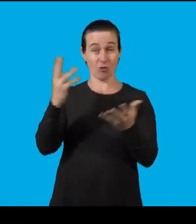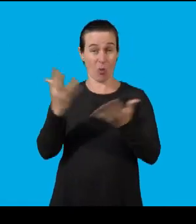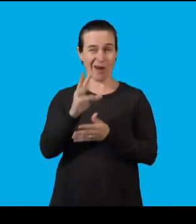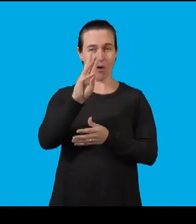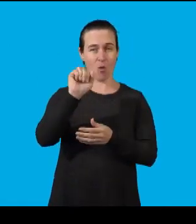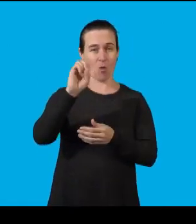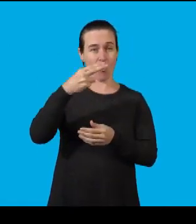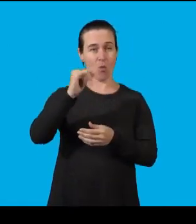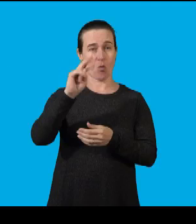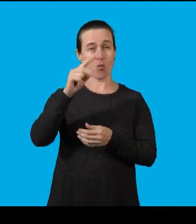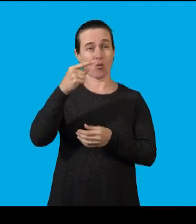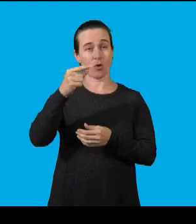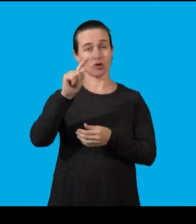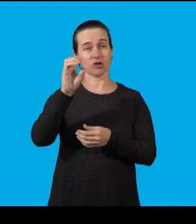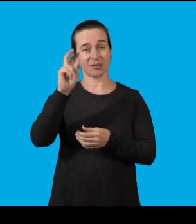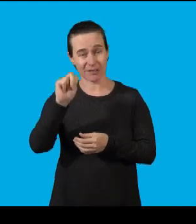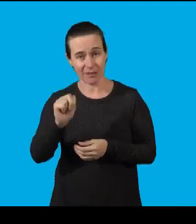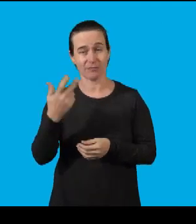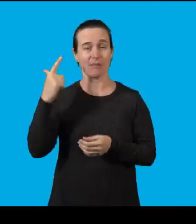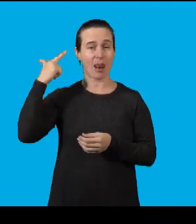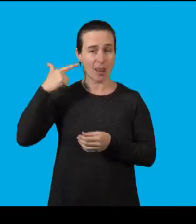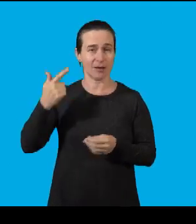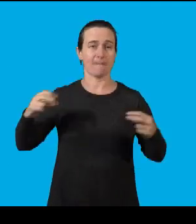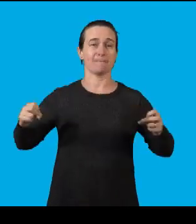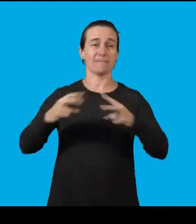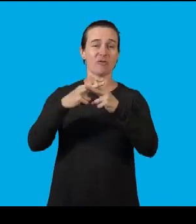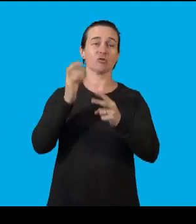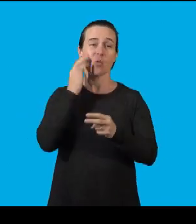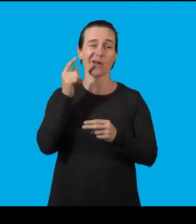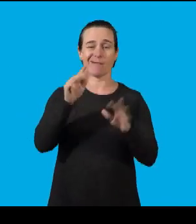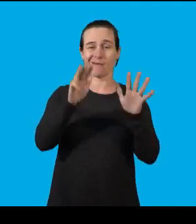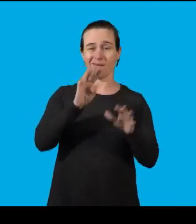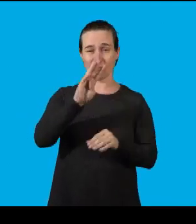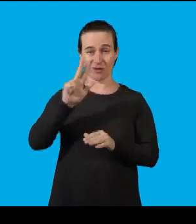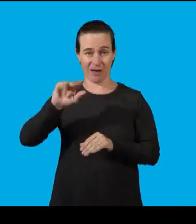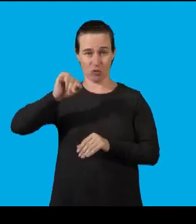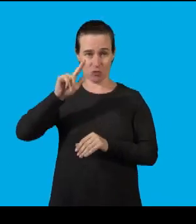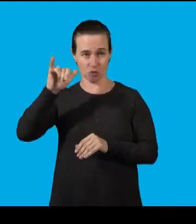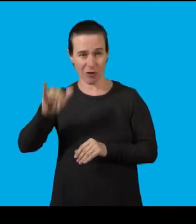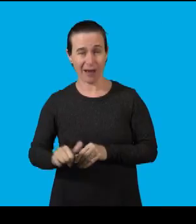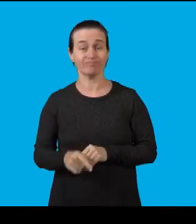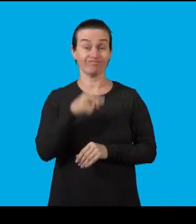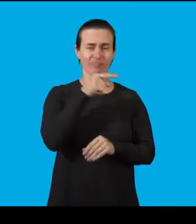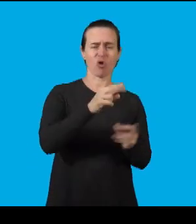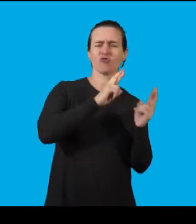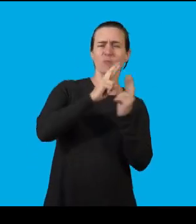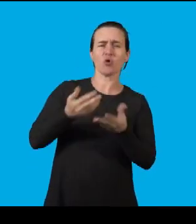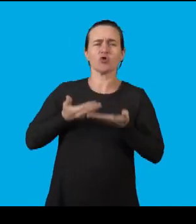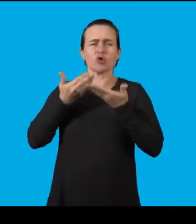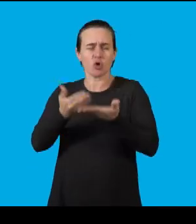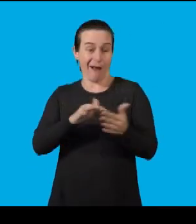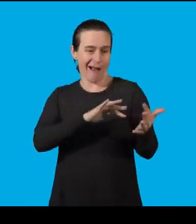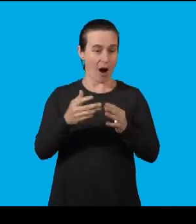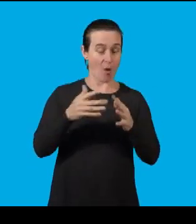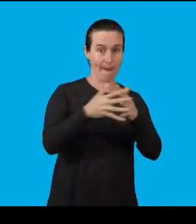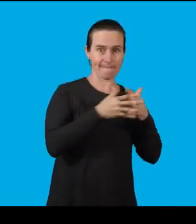Washington, London, Paris on July 1948. It indicates the US's reaction to the